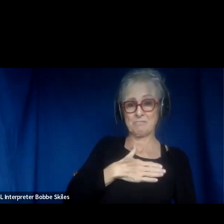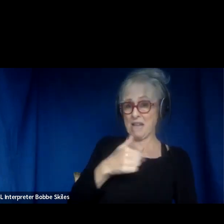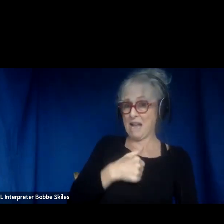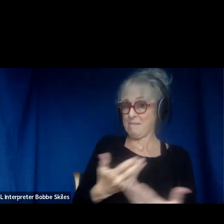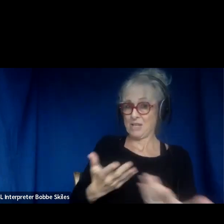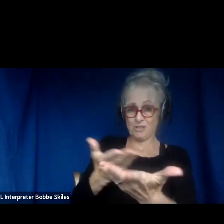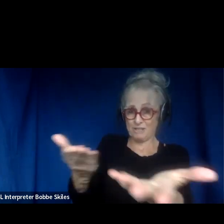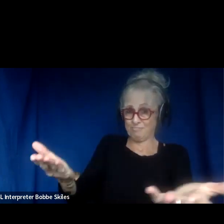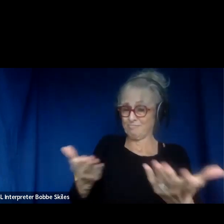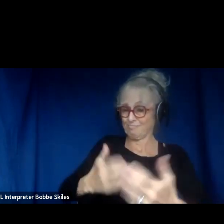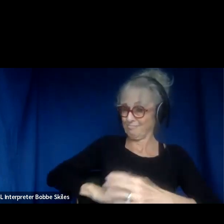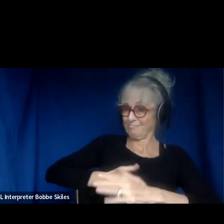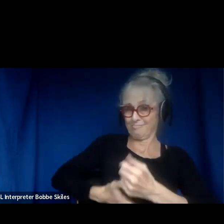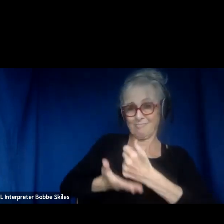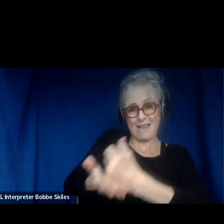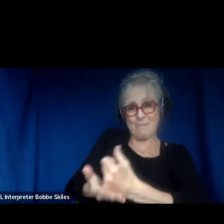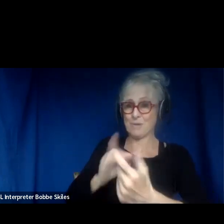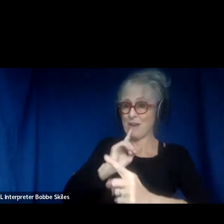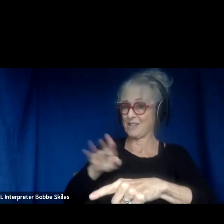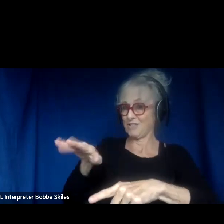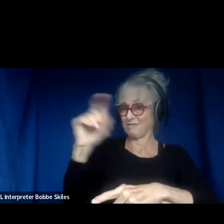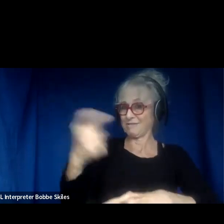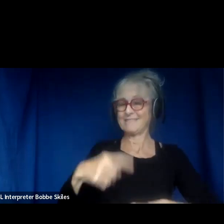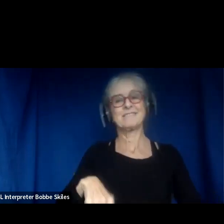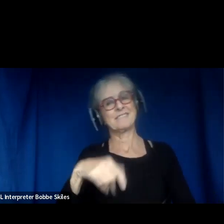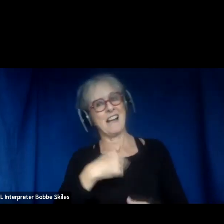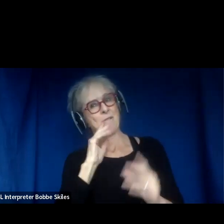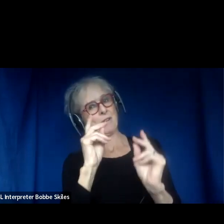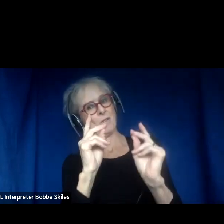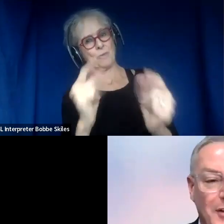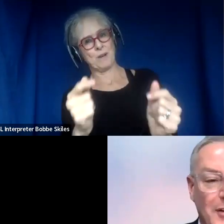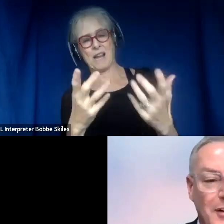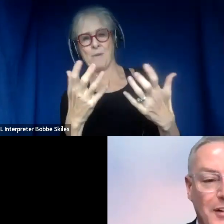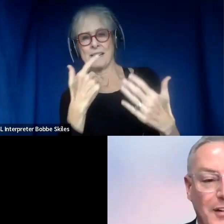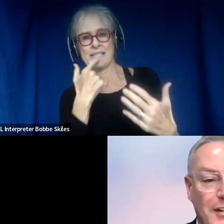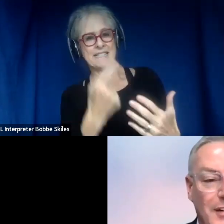please. Thank you. I'll be so quick, and just to say,